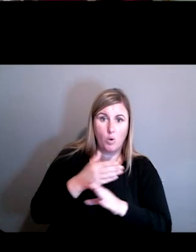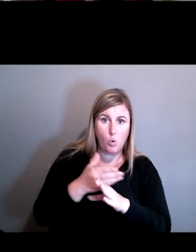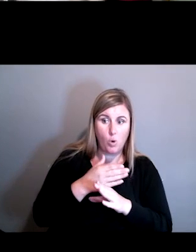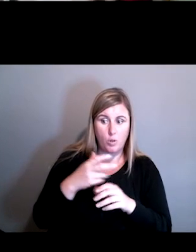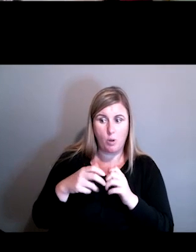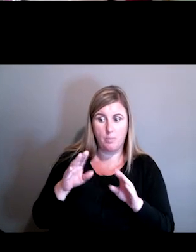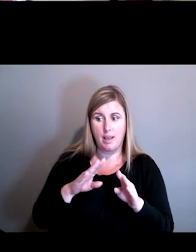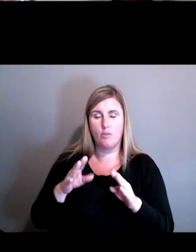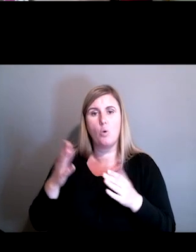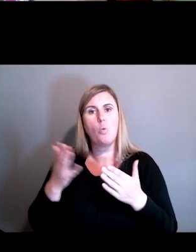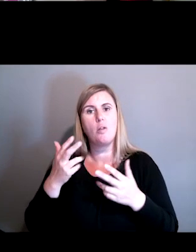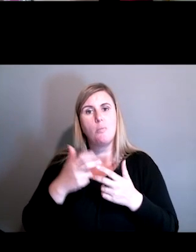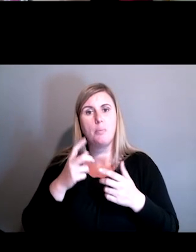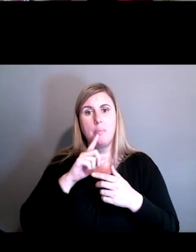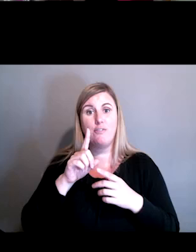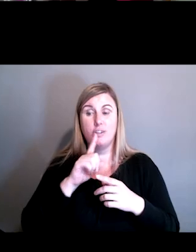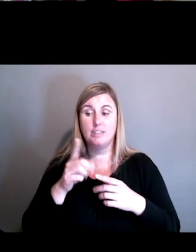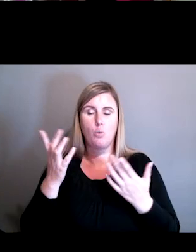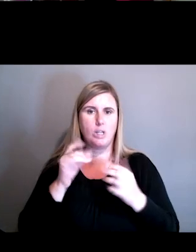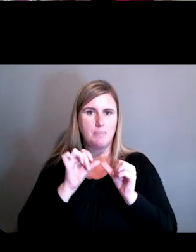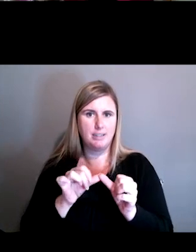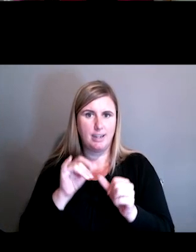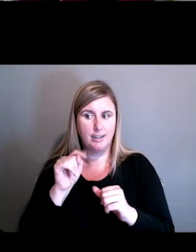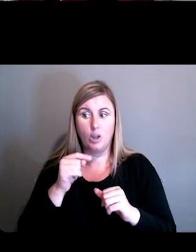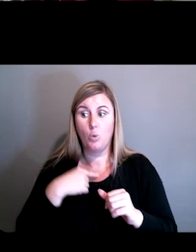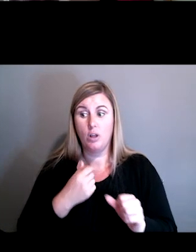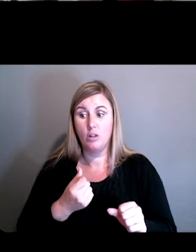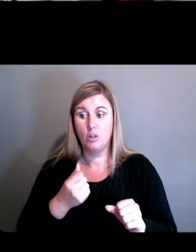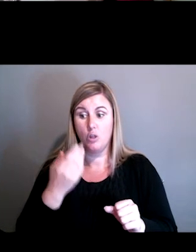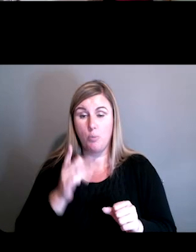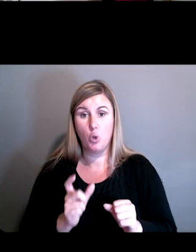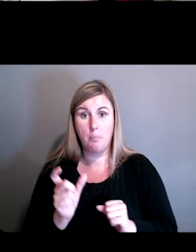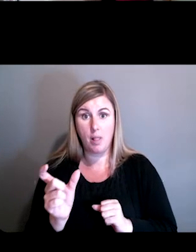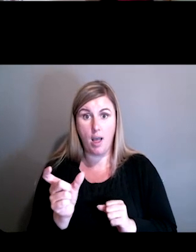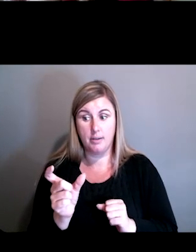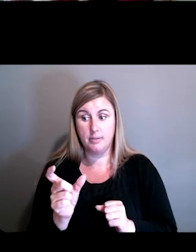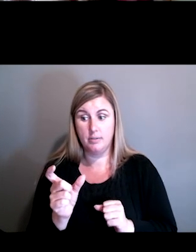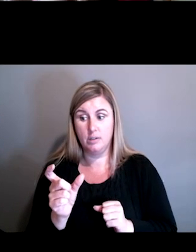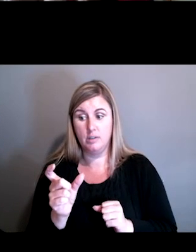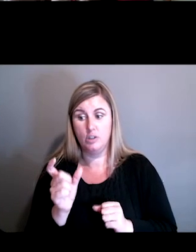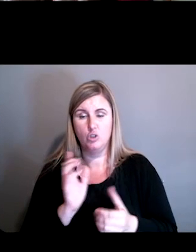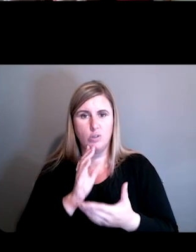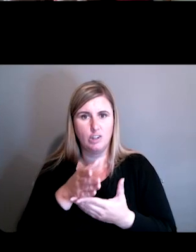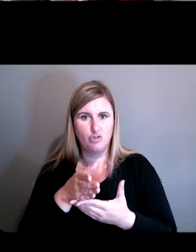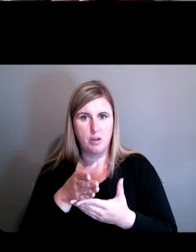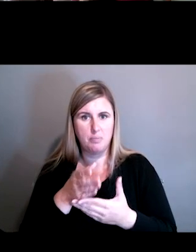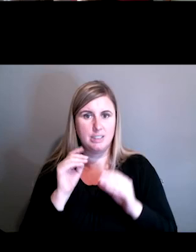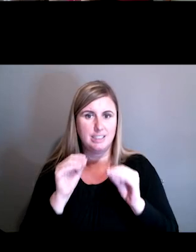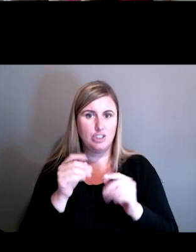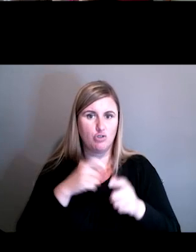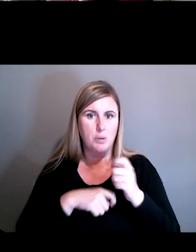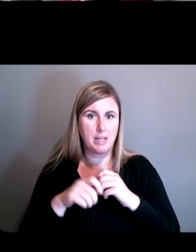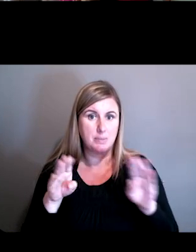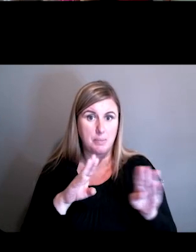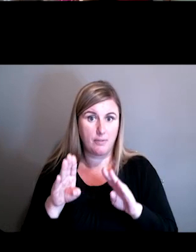it. We throw that little blue block in there to interrupt, and we're teaching a replacement behavior. And then the blue blocks at the top, especially